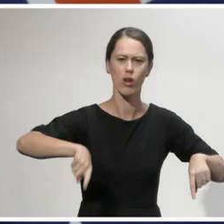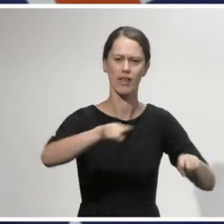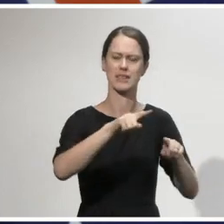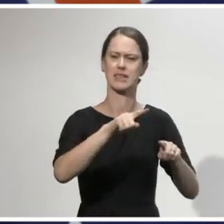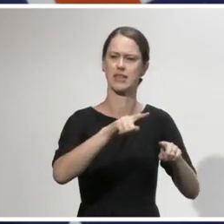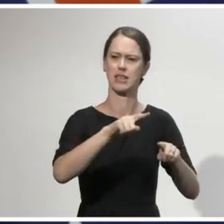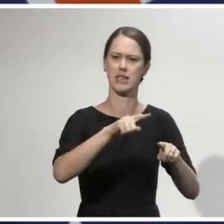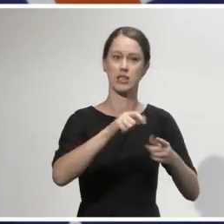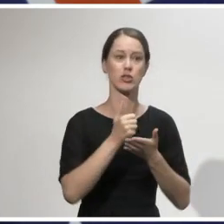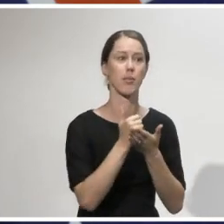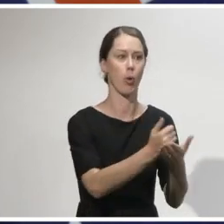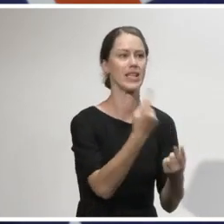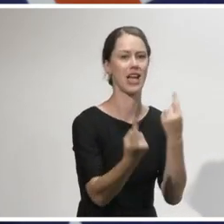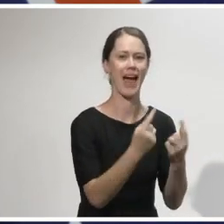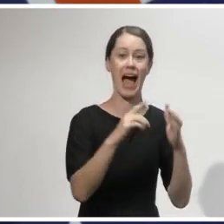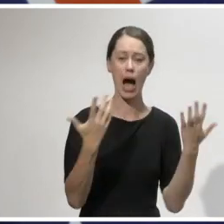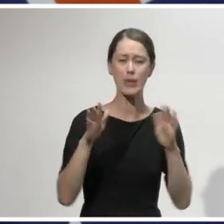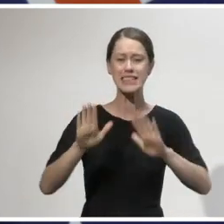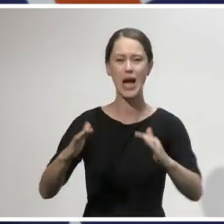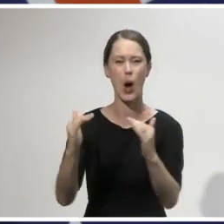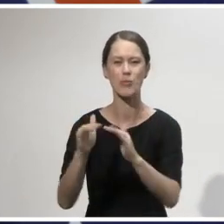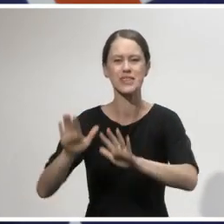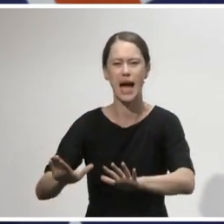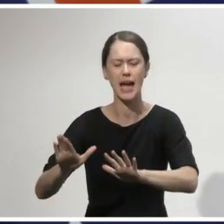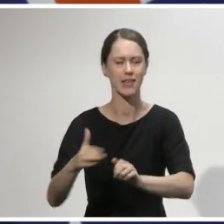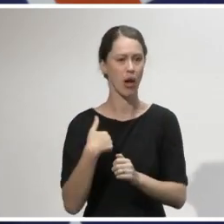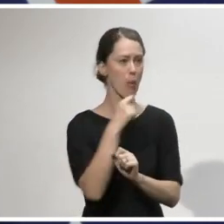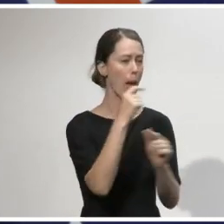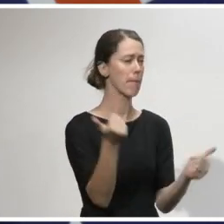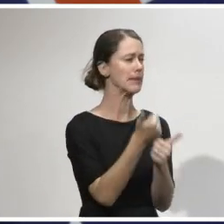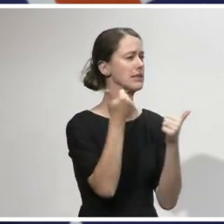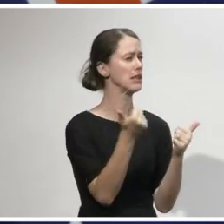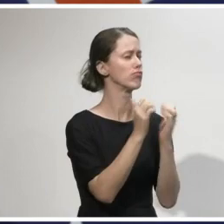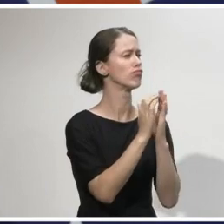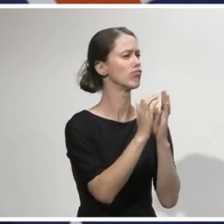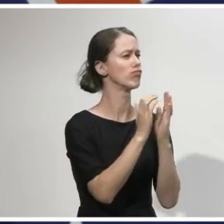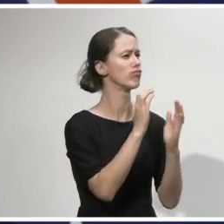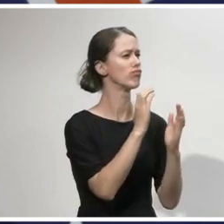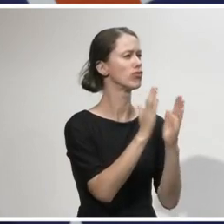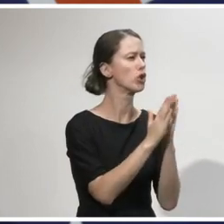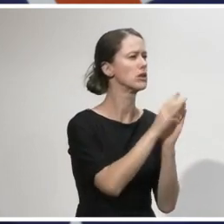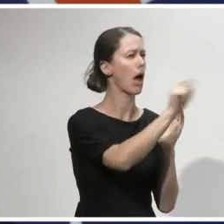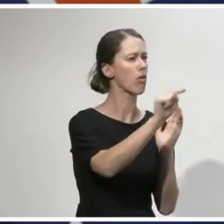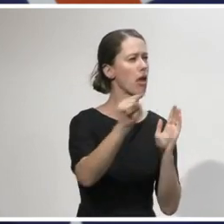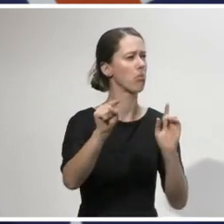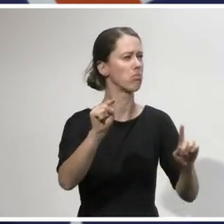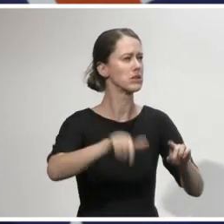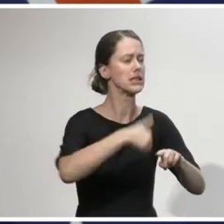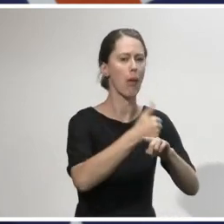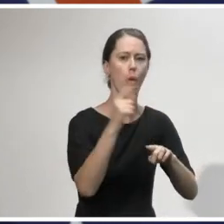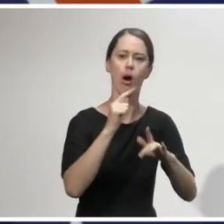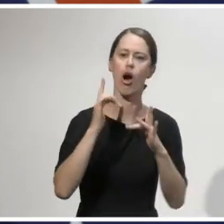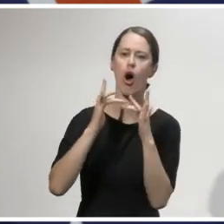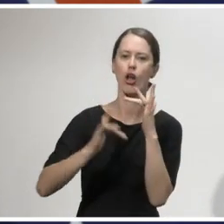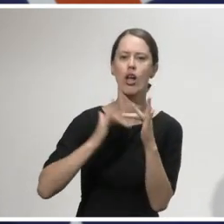and stay at home over Easter. And I think I'm aware that many churches have already put in place